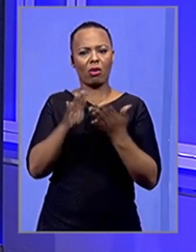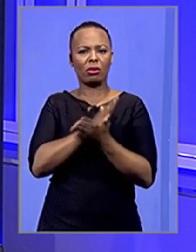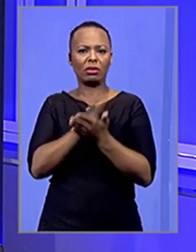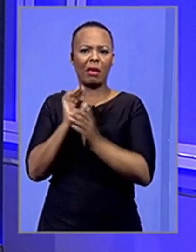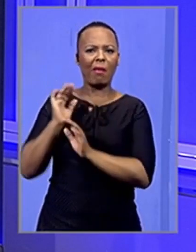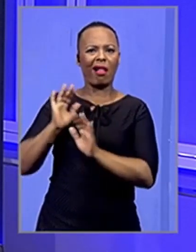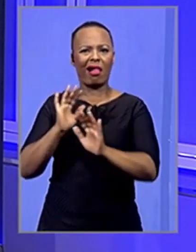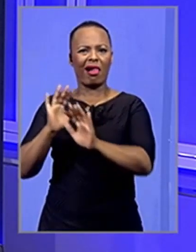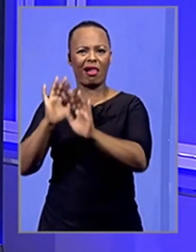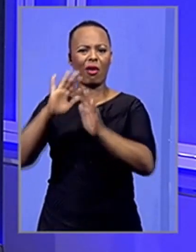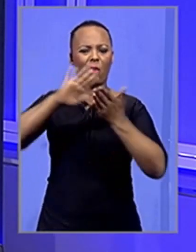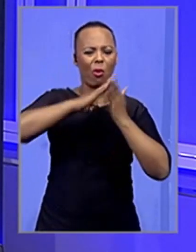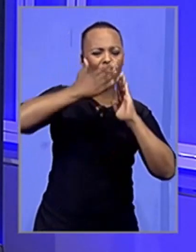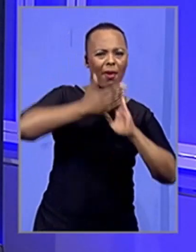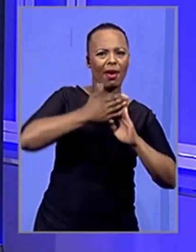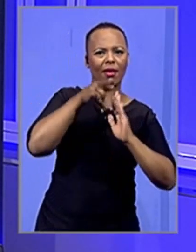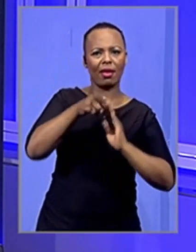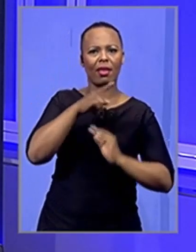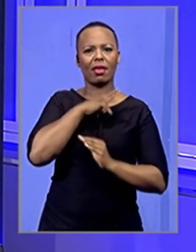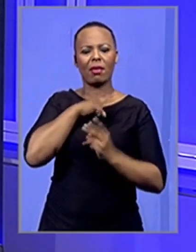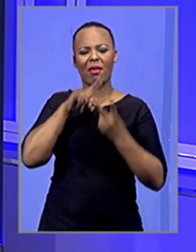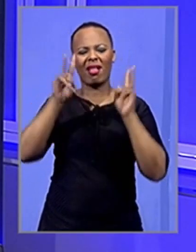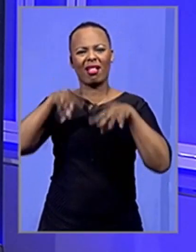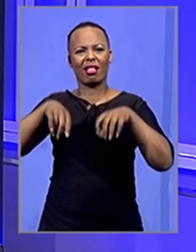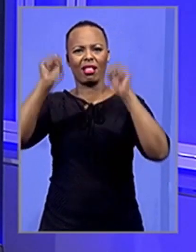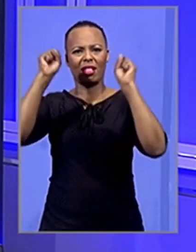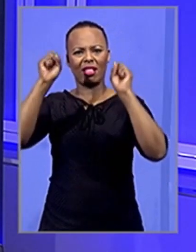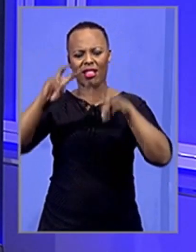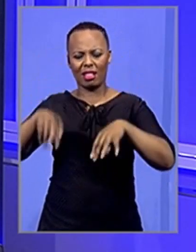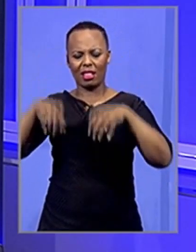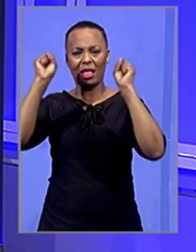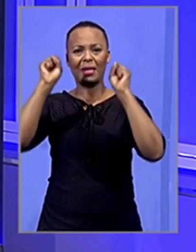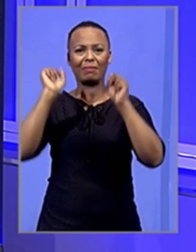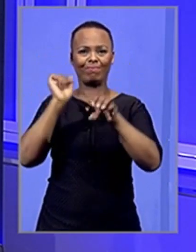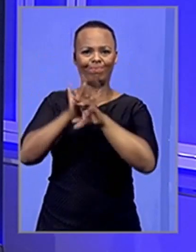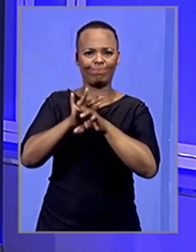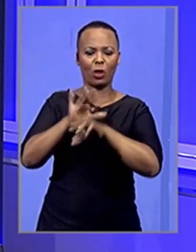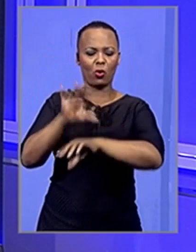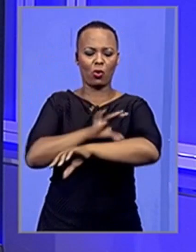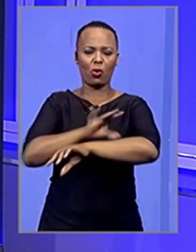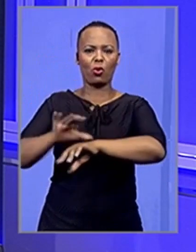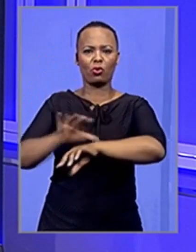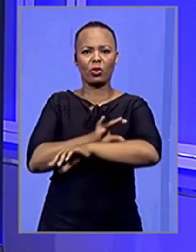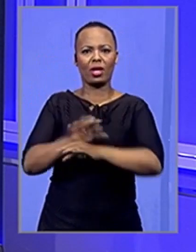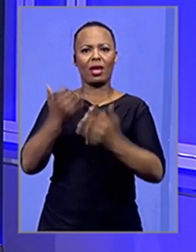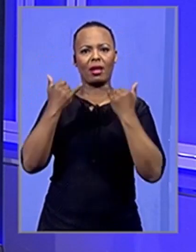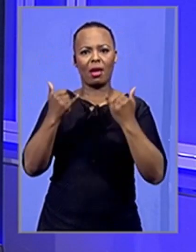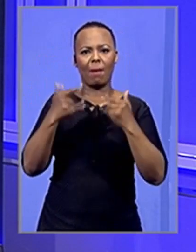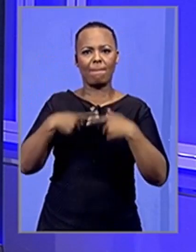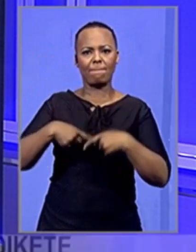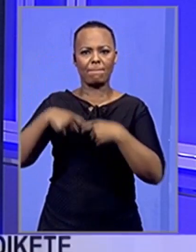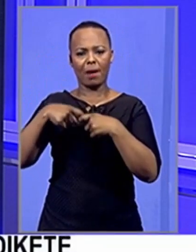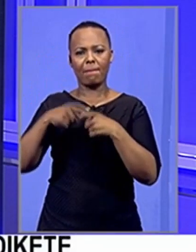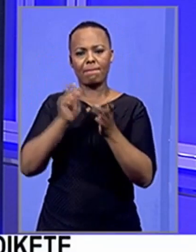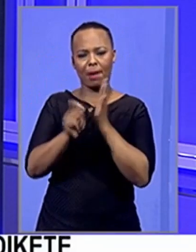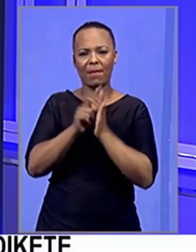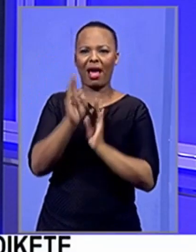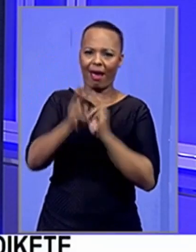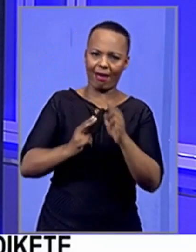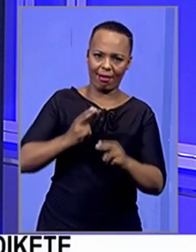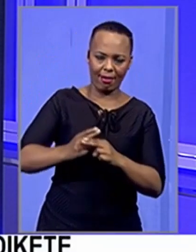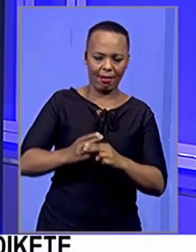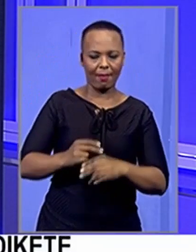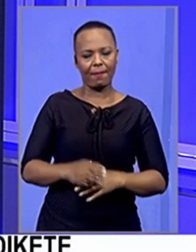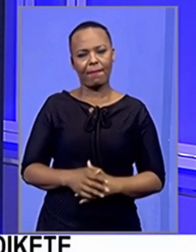ba baahi ha mohato wa ikimollo motlakase nakong ya go ngolwa ha thuto ya computer ho bakile hore thuto ena e bele e ngolwe botjha.